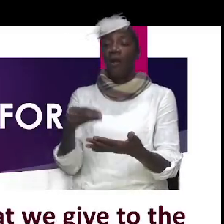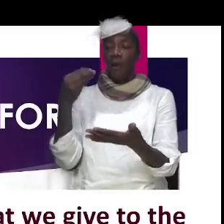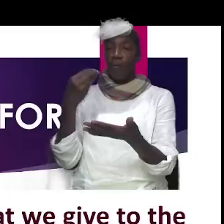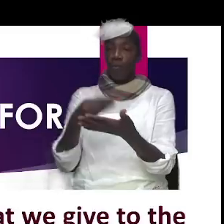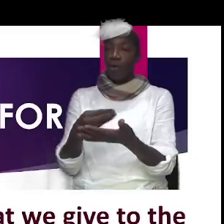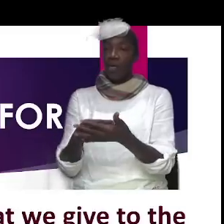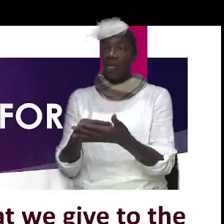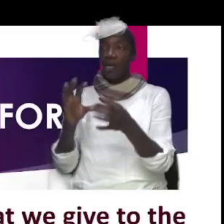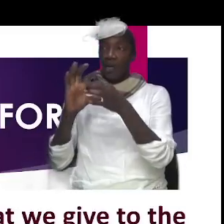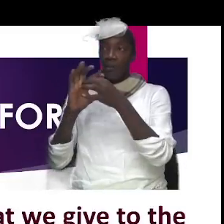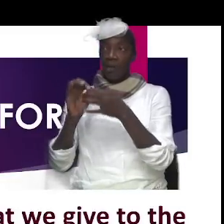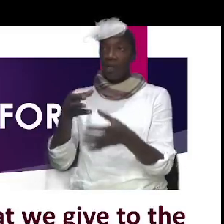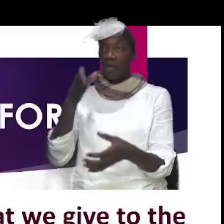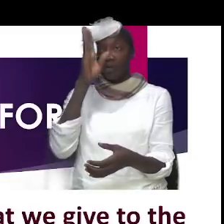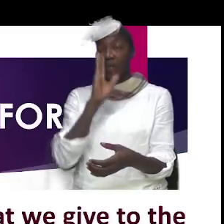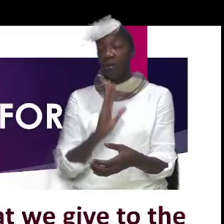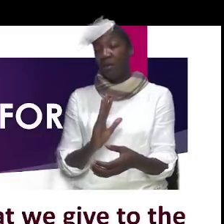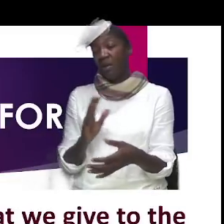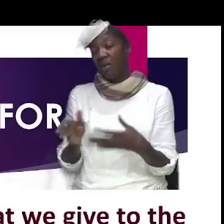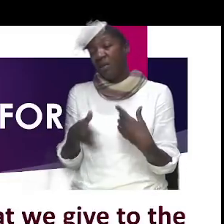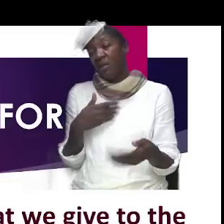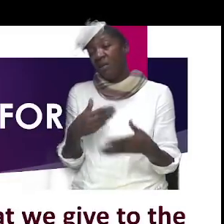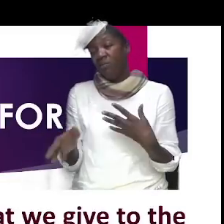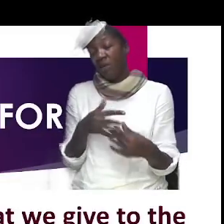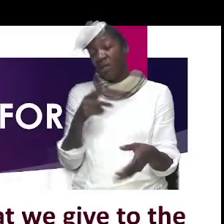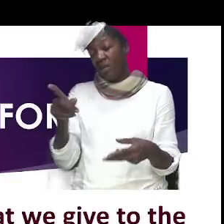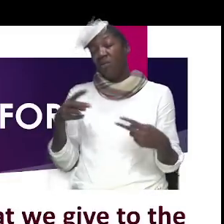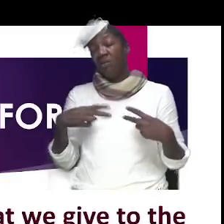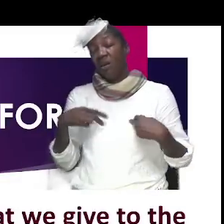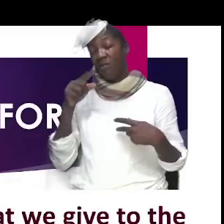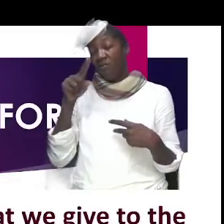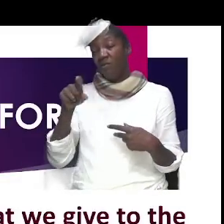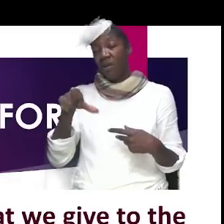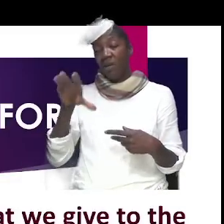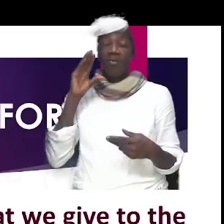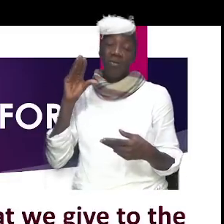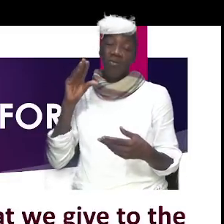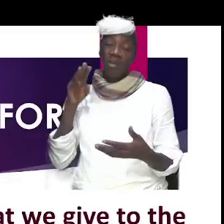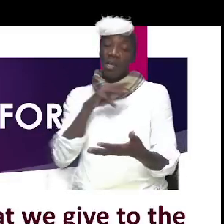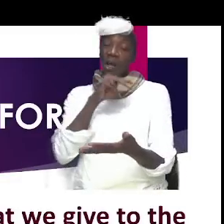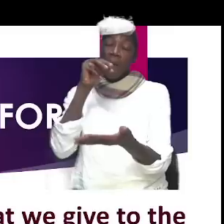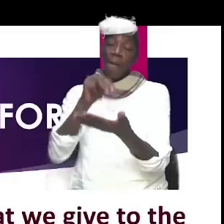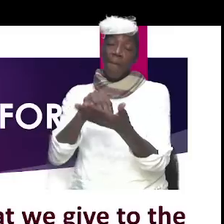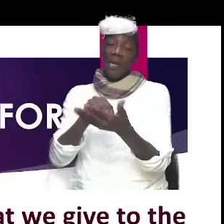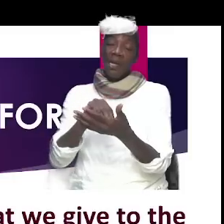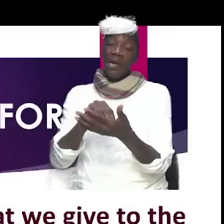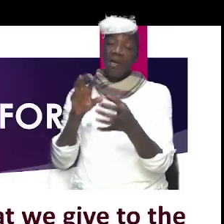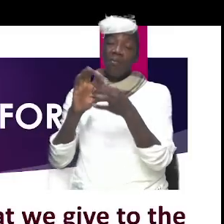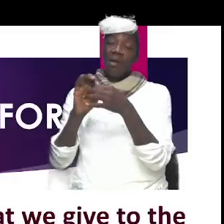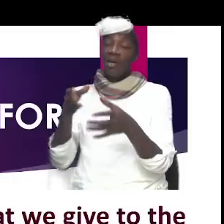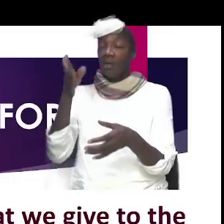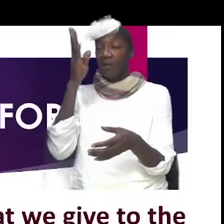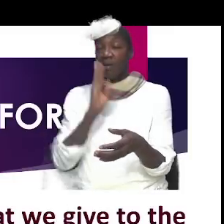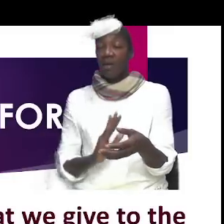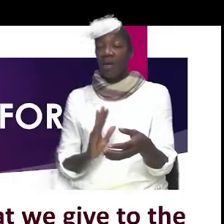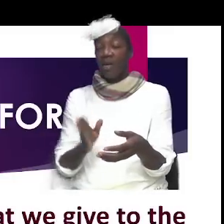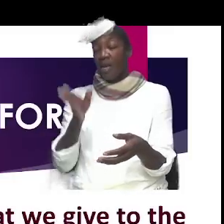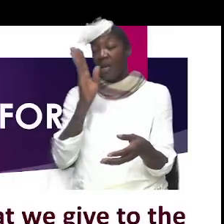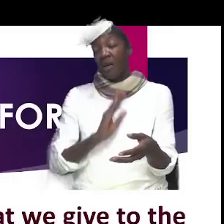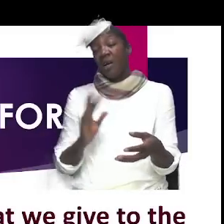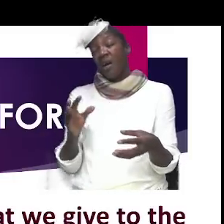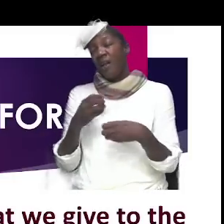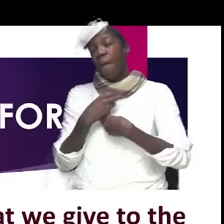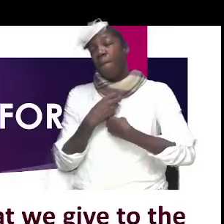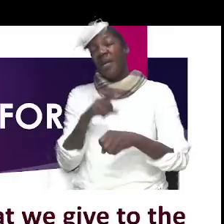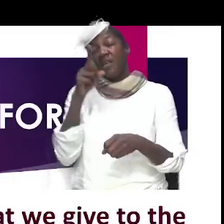God. Doesn't matter that you have $100 million over there. It belongs to God. God allow you to accumulate that. It